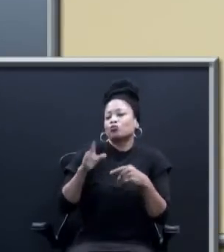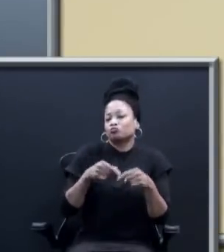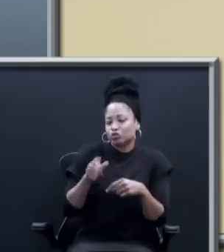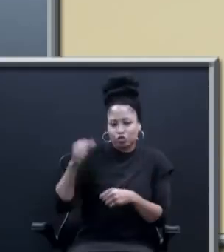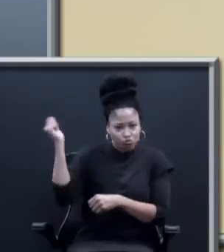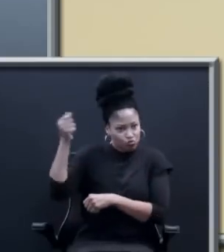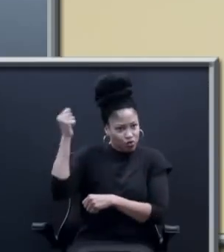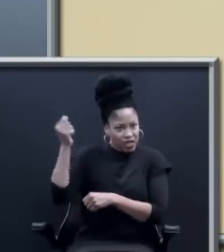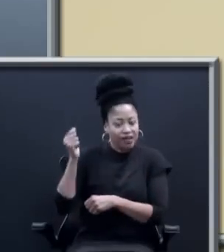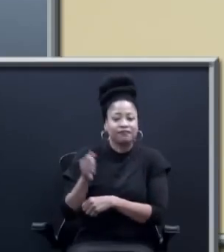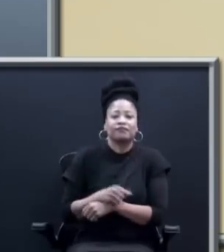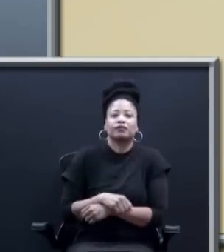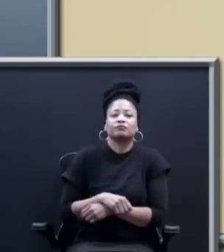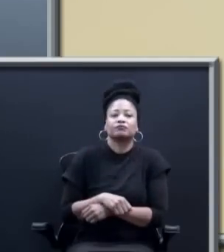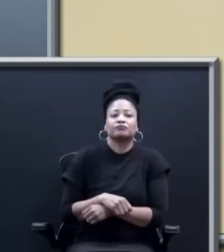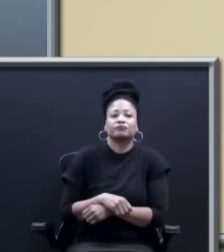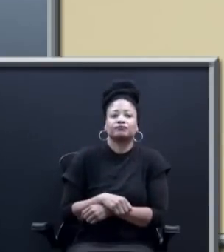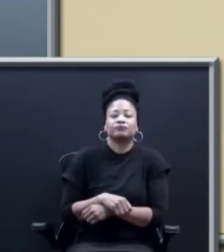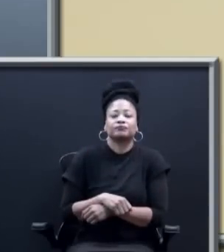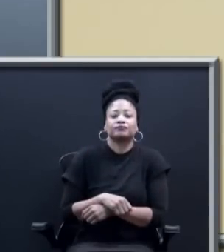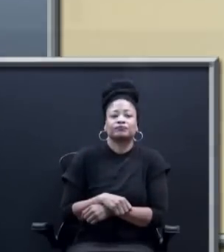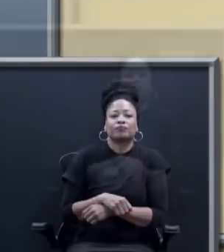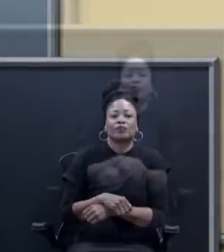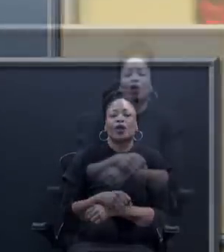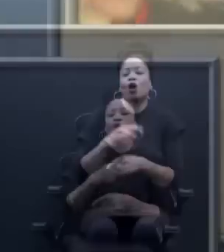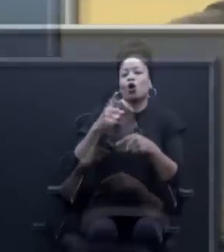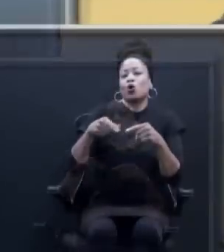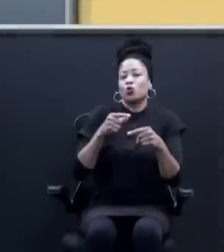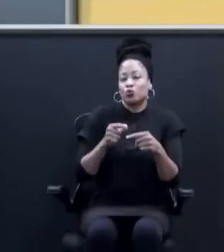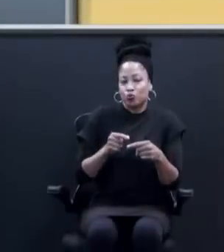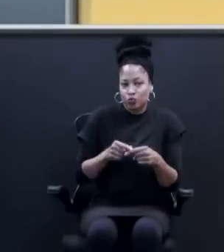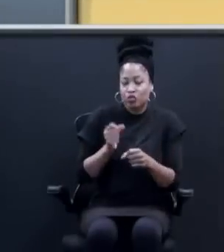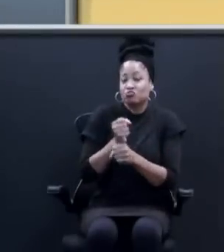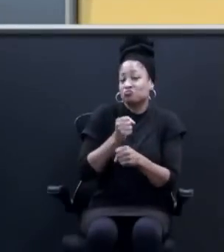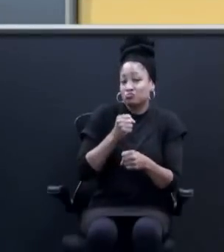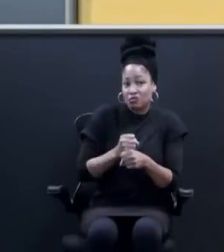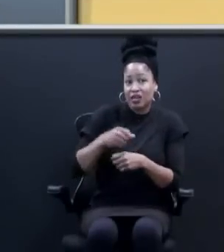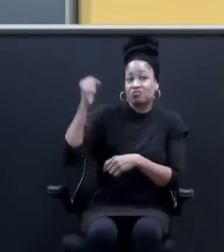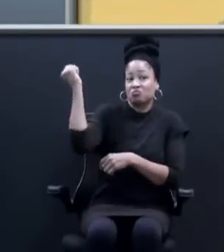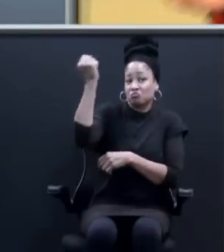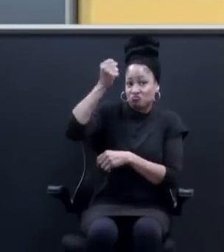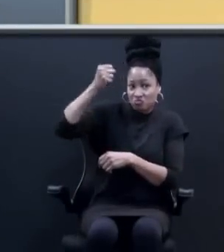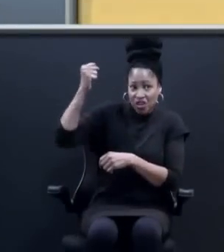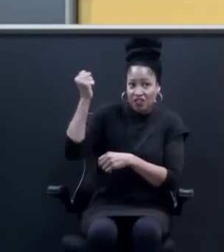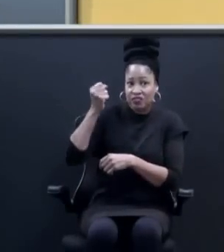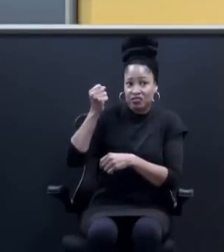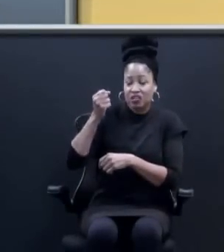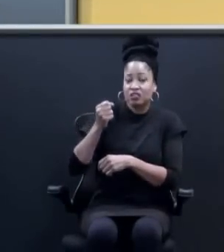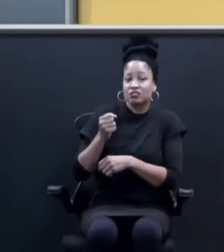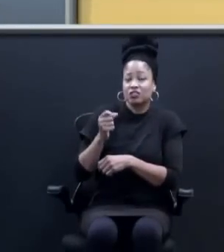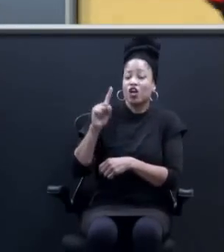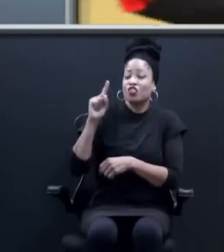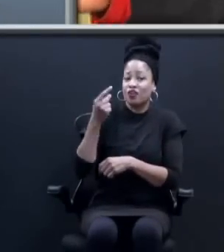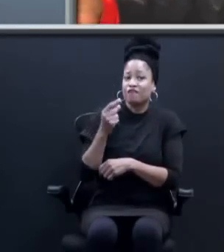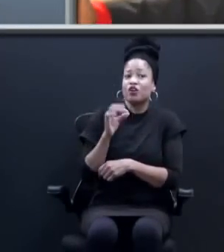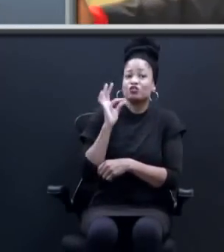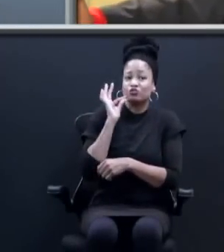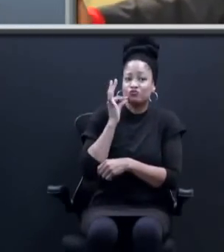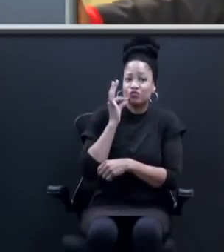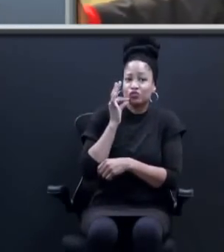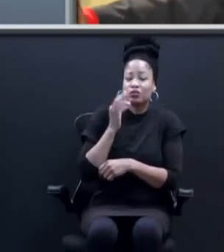for a burnt offering unto the Lord. Now, when you make that wave sheaf offering of the first fruit, then you got to offer a he